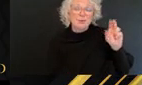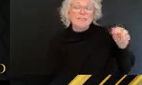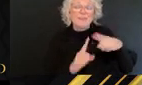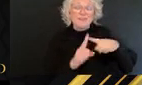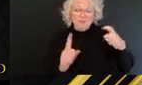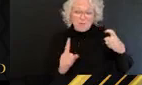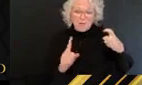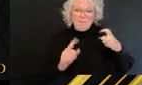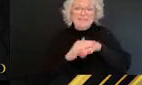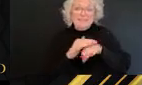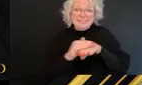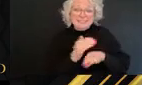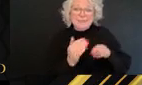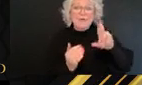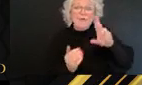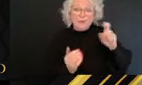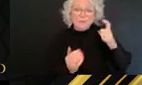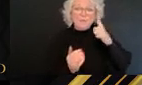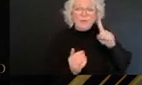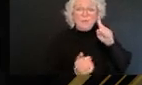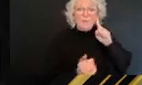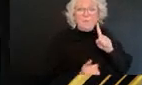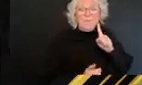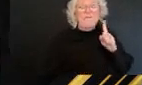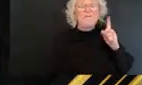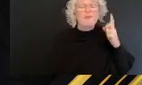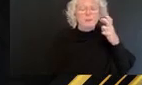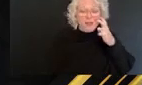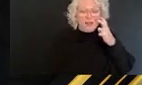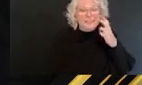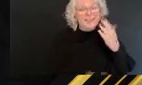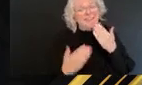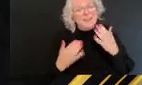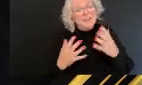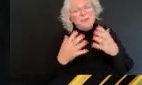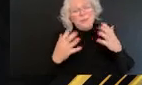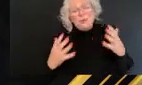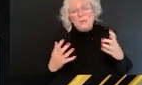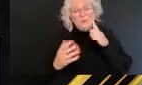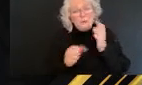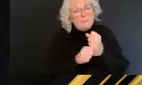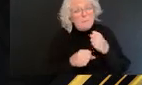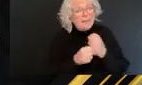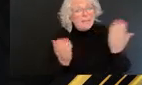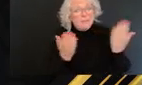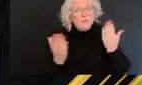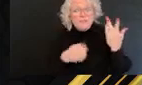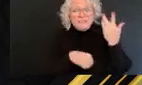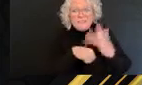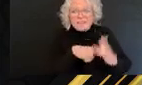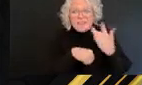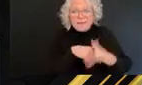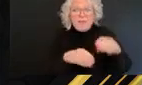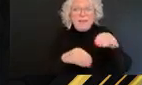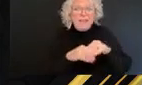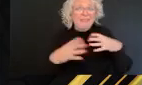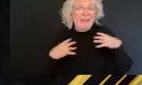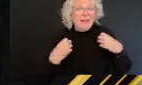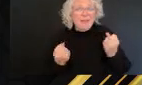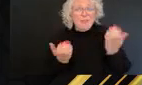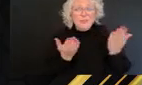Burstein at Accessible Pharmacy for the Blind, thank you so much for making these services available in the